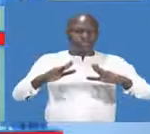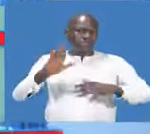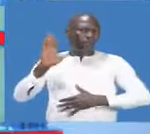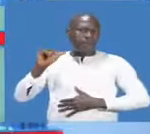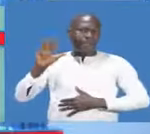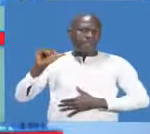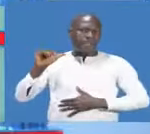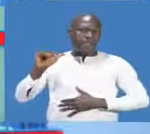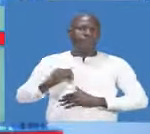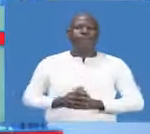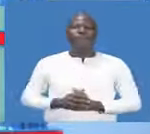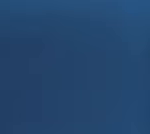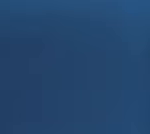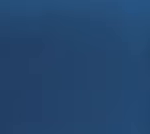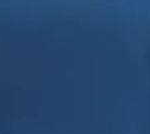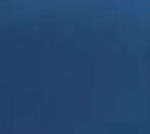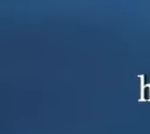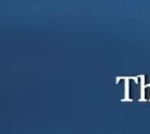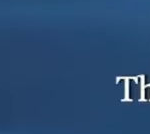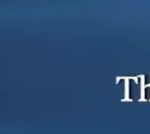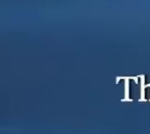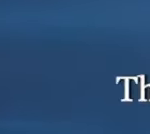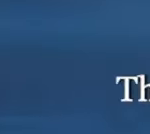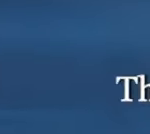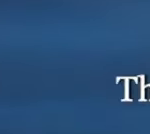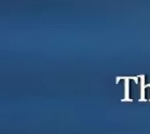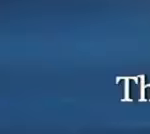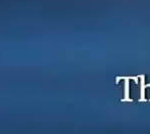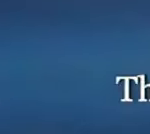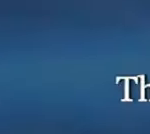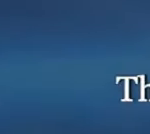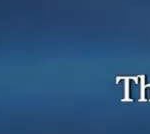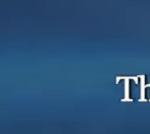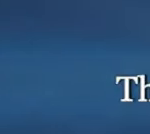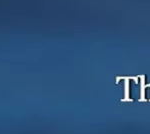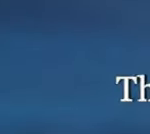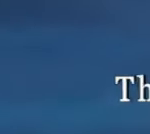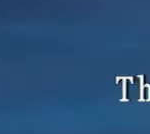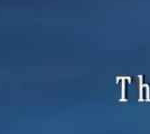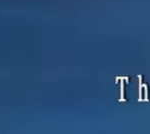richly bless you. Bye bye. And we survive from the storm.